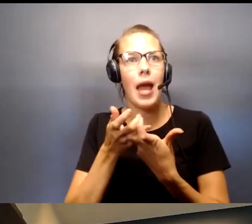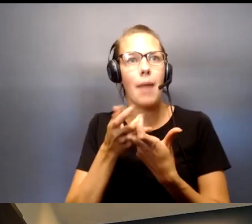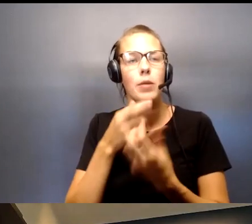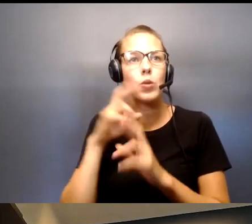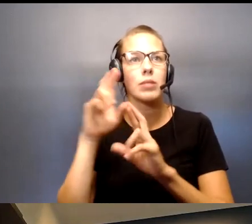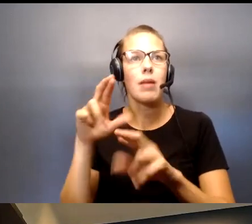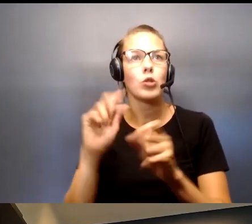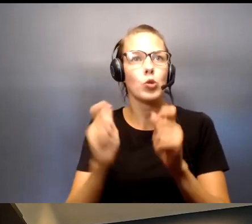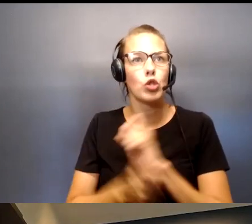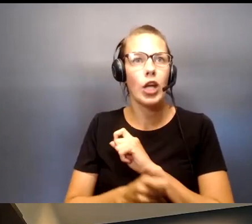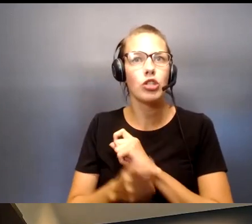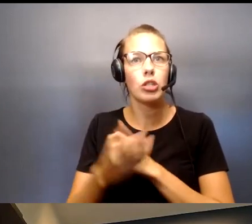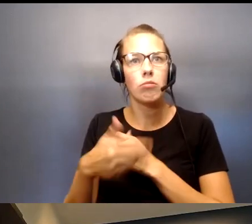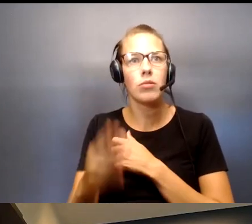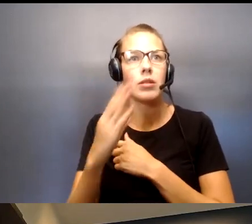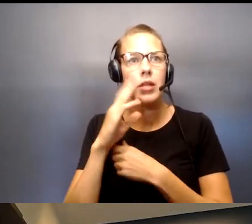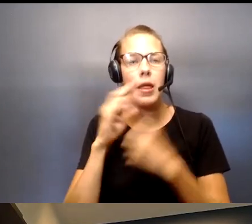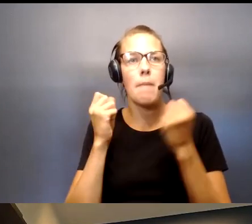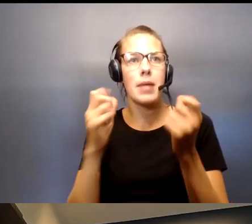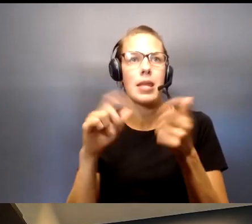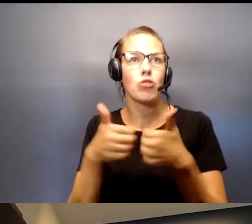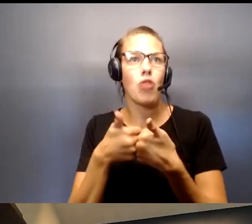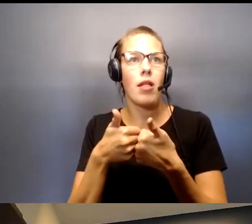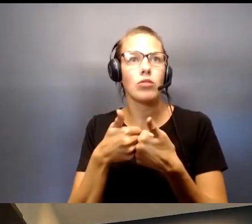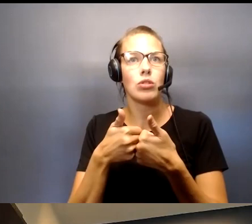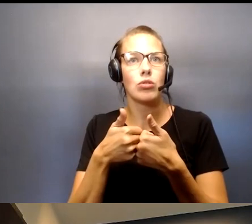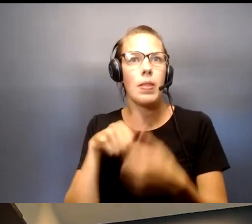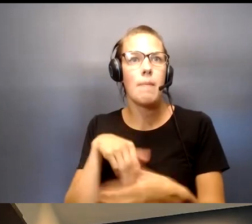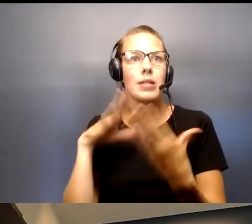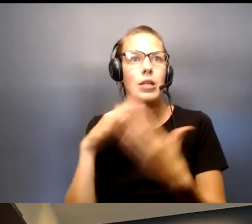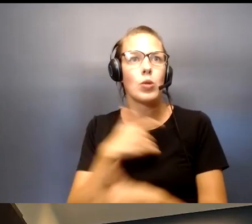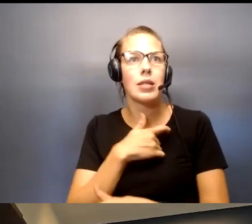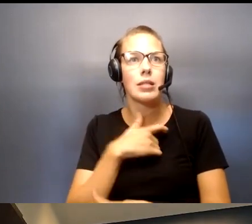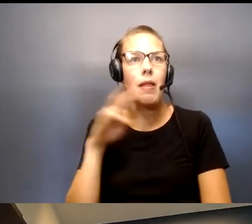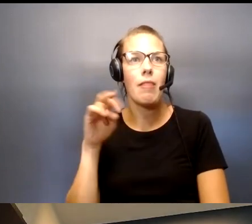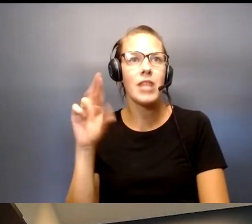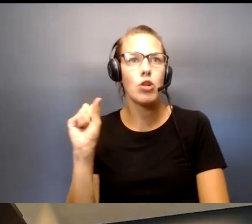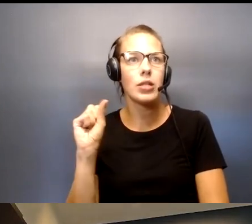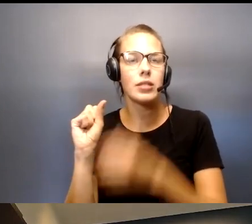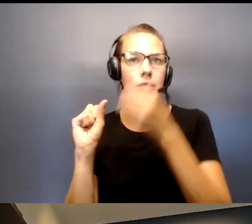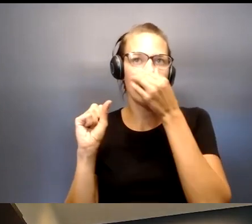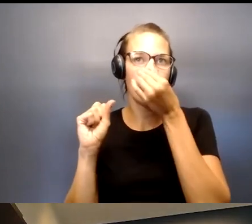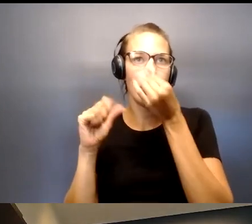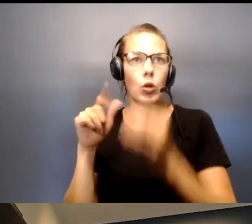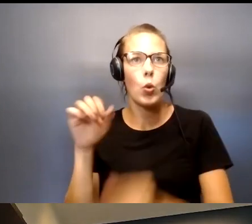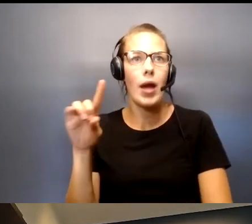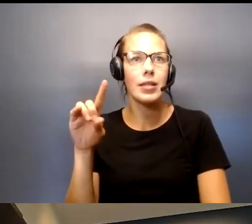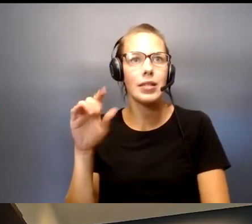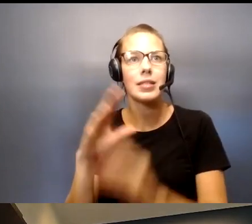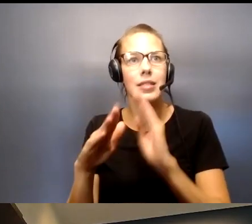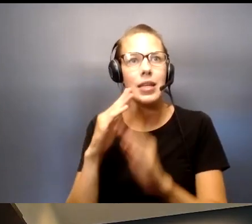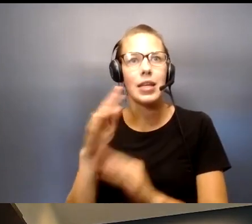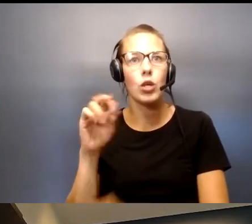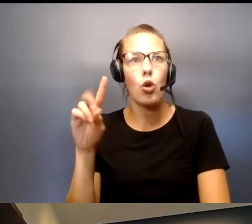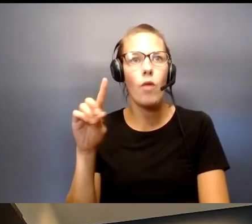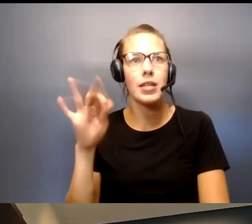changing landscape and the numerous challenges that have been presented to us by the virus. The Quad City COVID-19 Coalition is